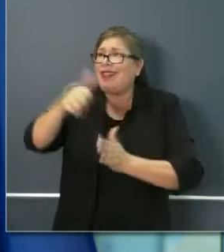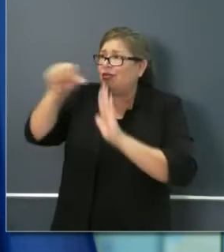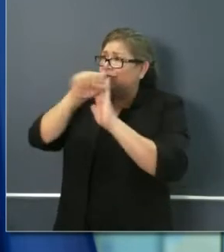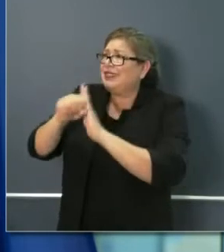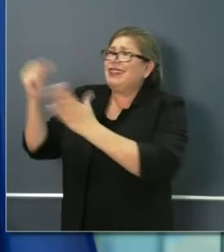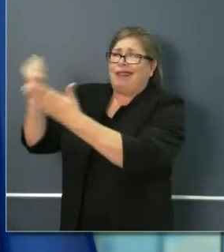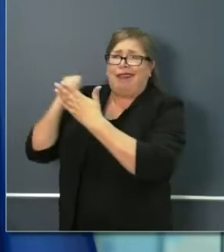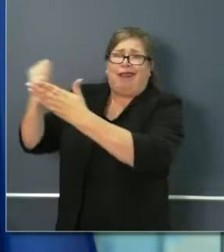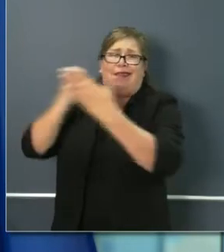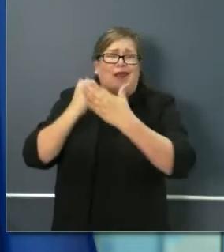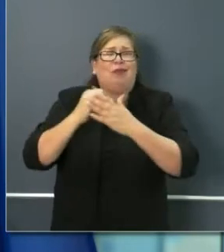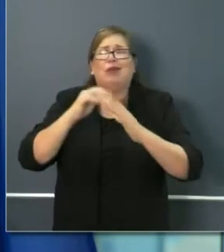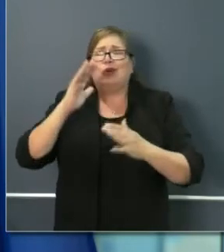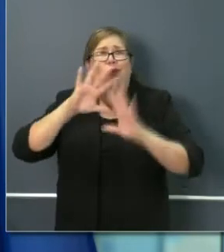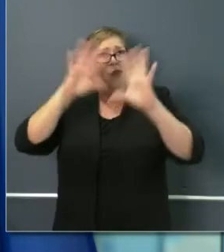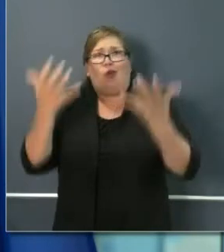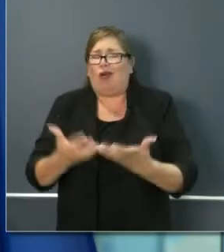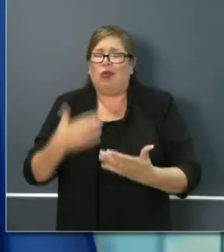Group.